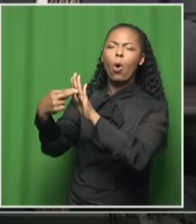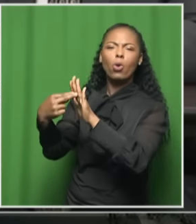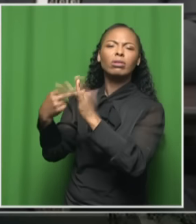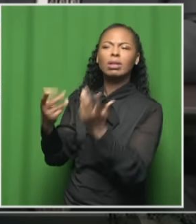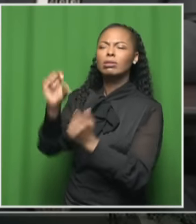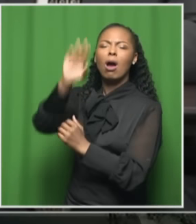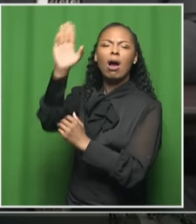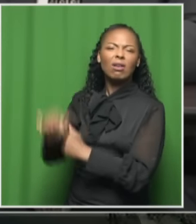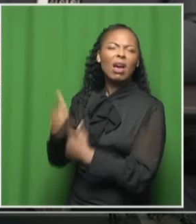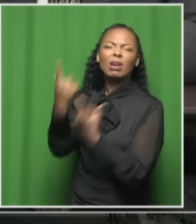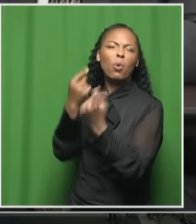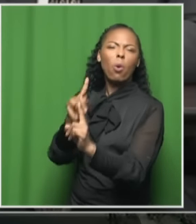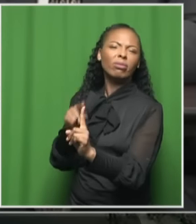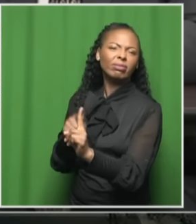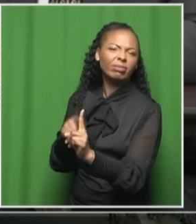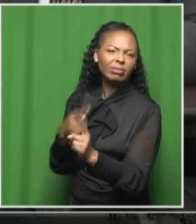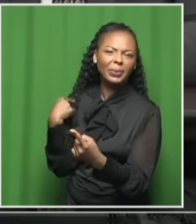are today.